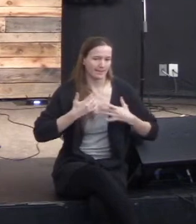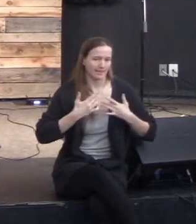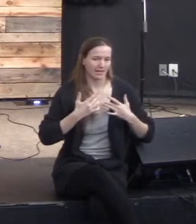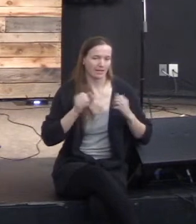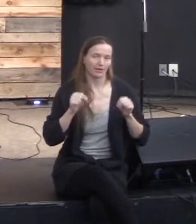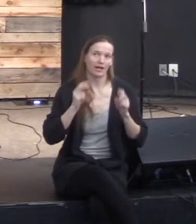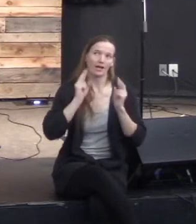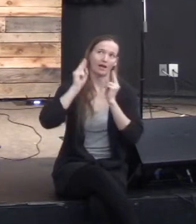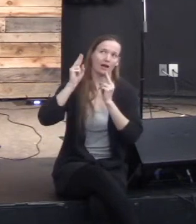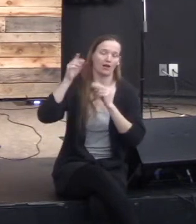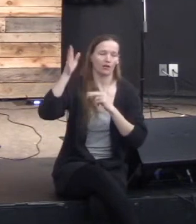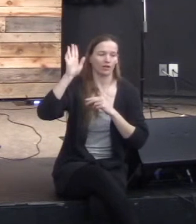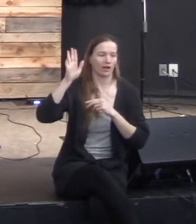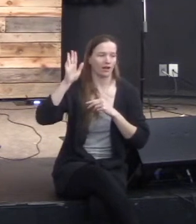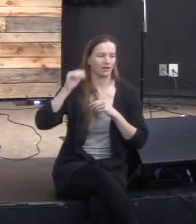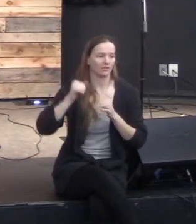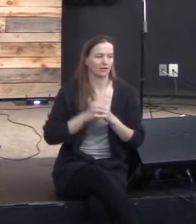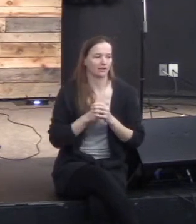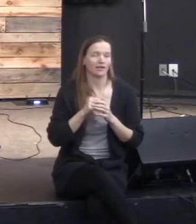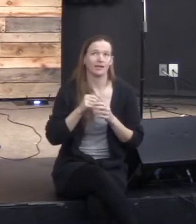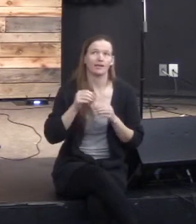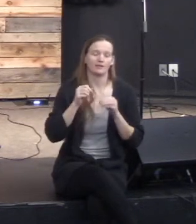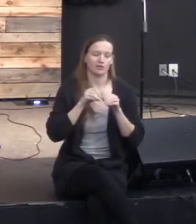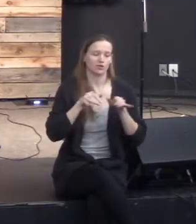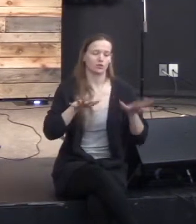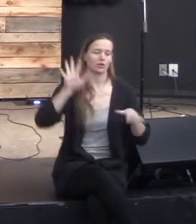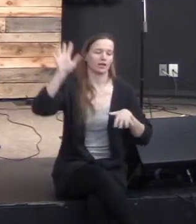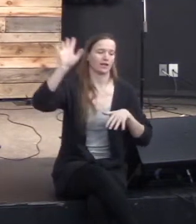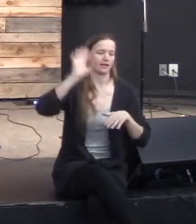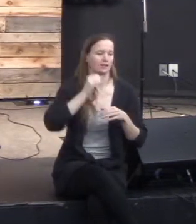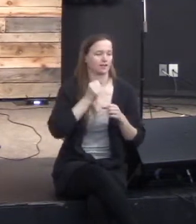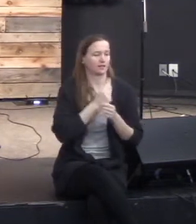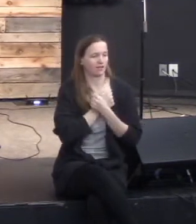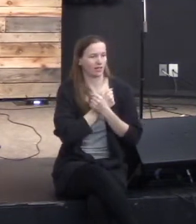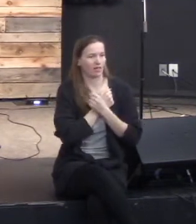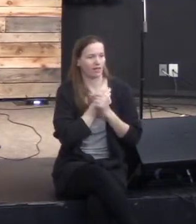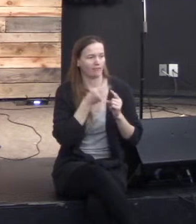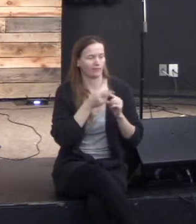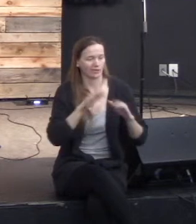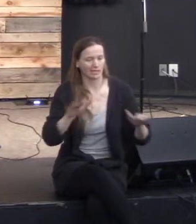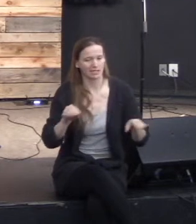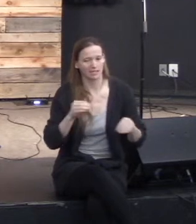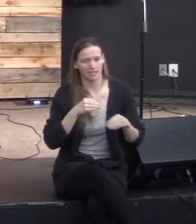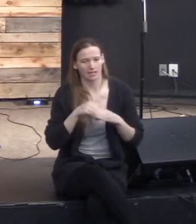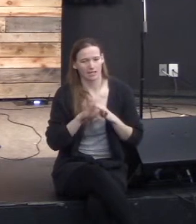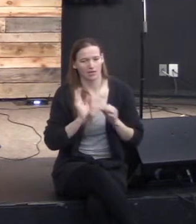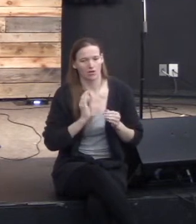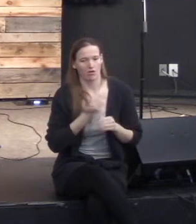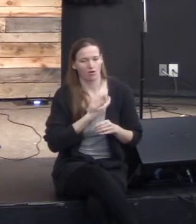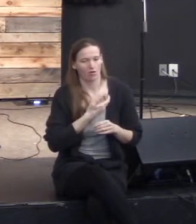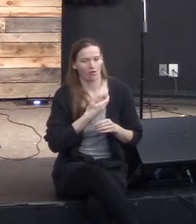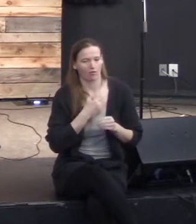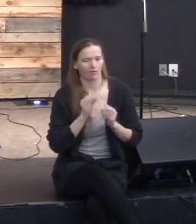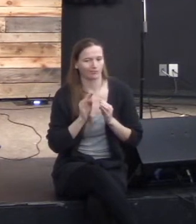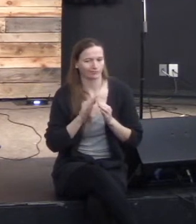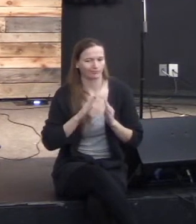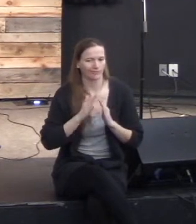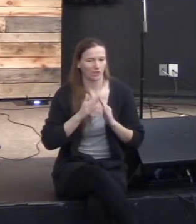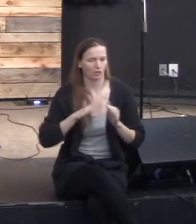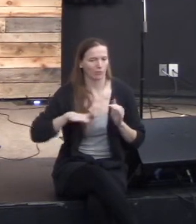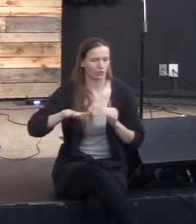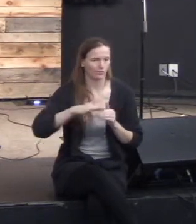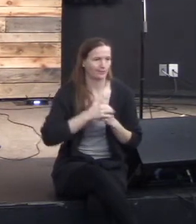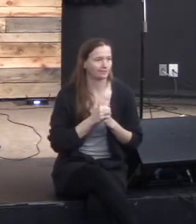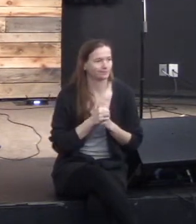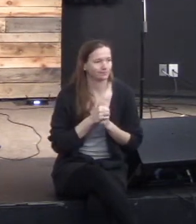honor God and spread God's love to children in our community. And last but not least, we have